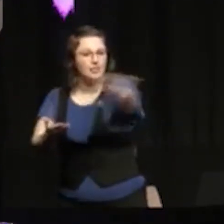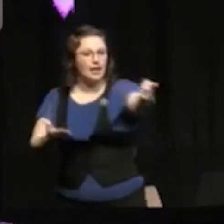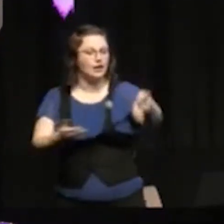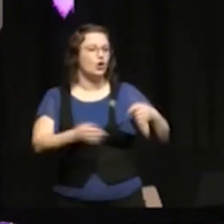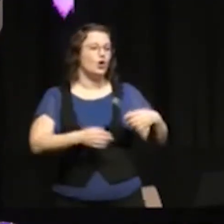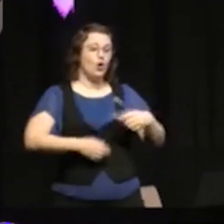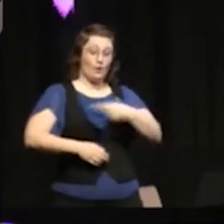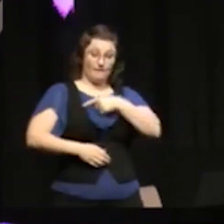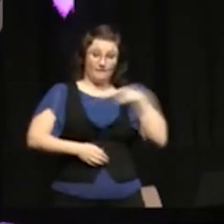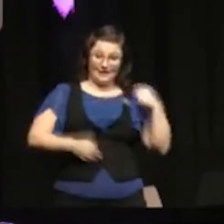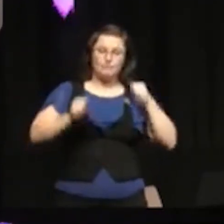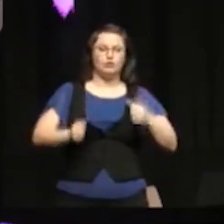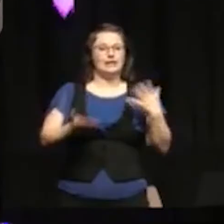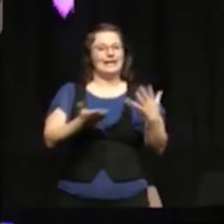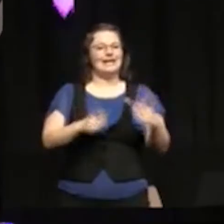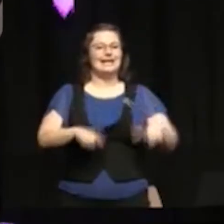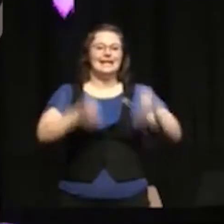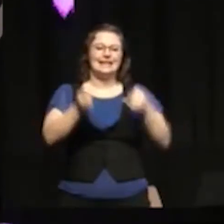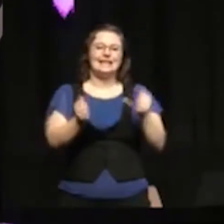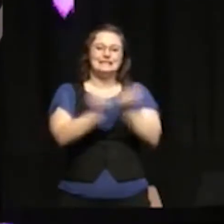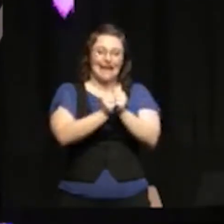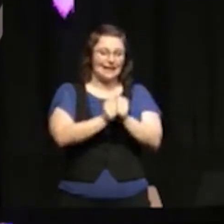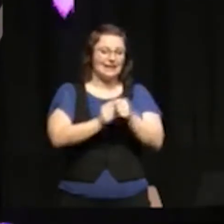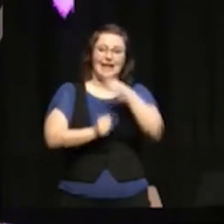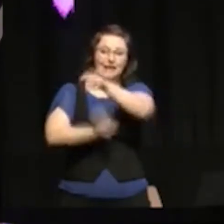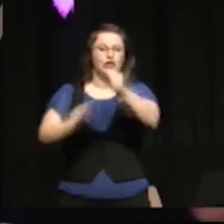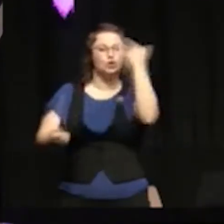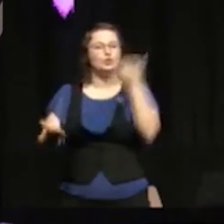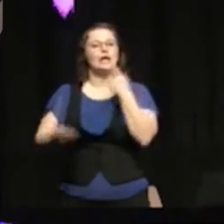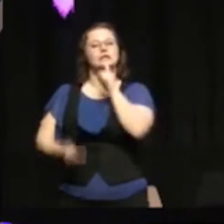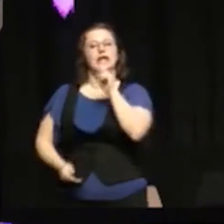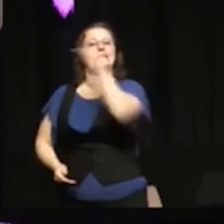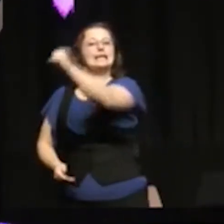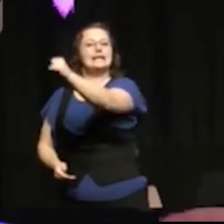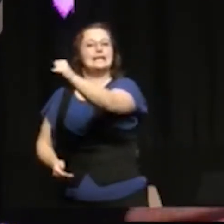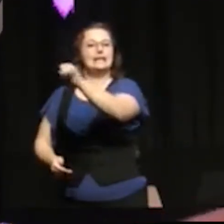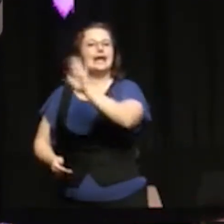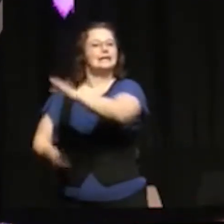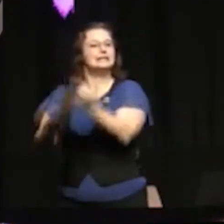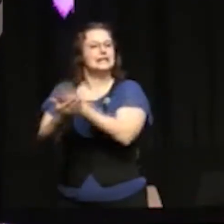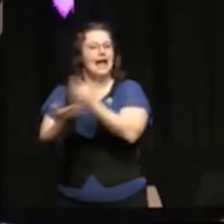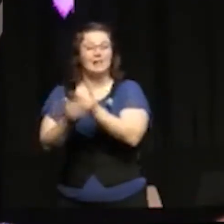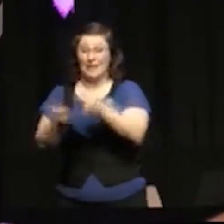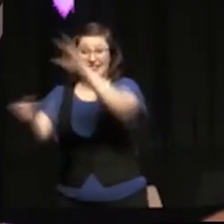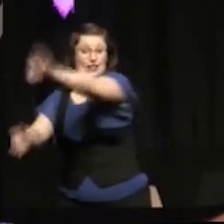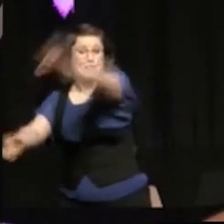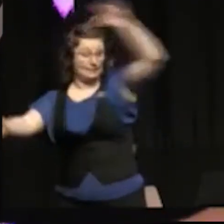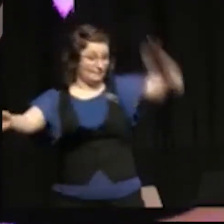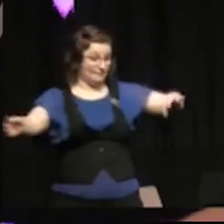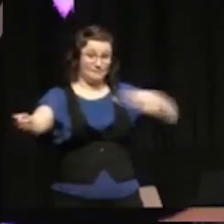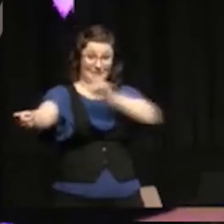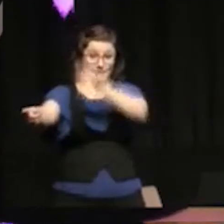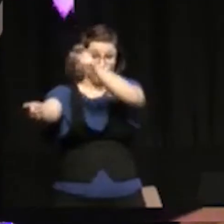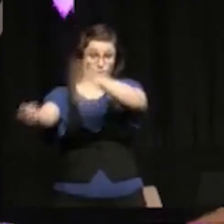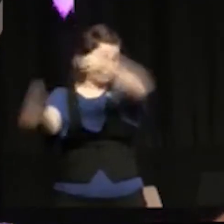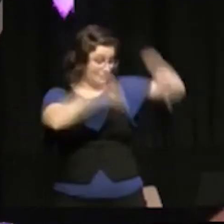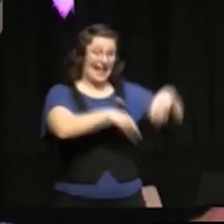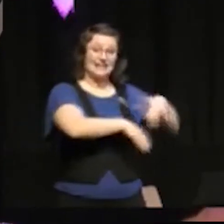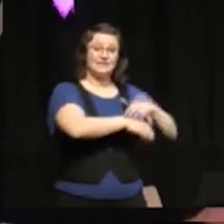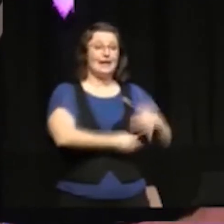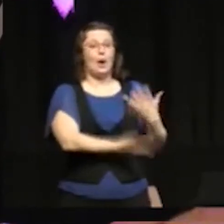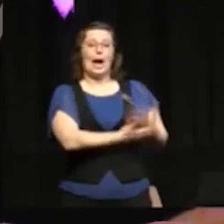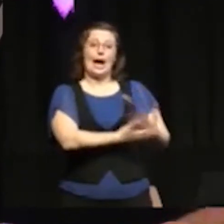say it in original country, and you should find a way to support him there, to bring him here, to make demonstration and